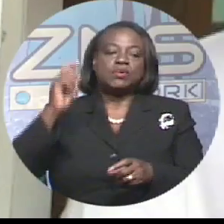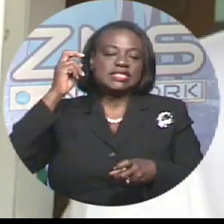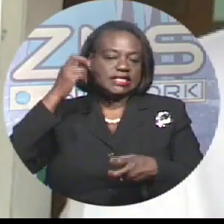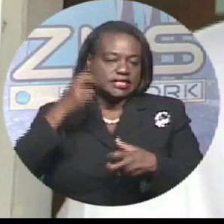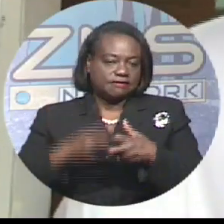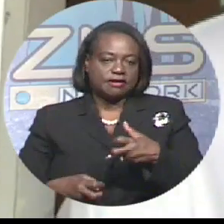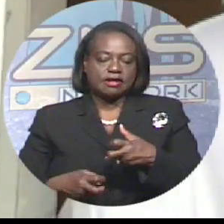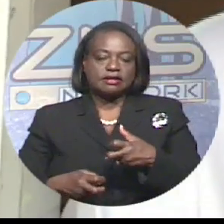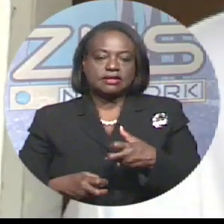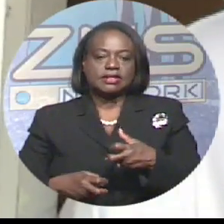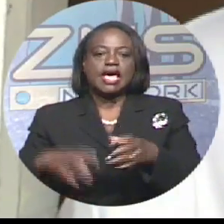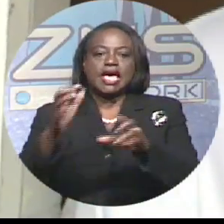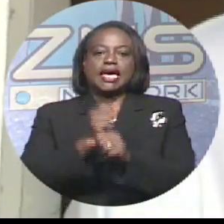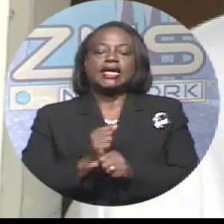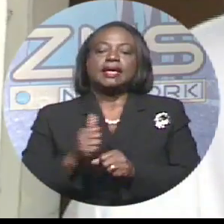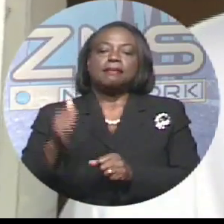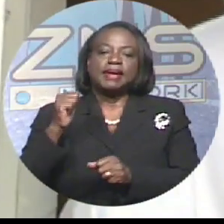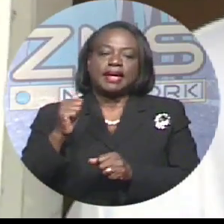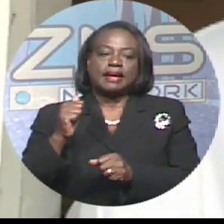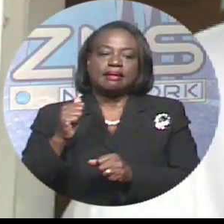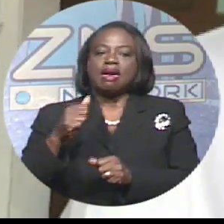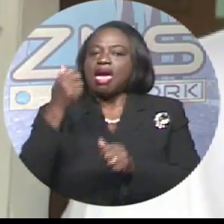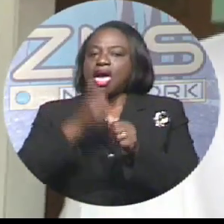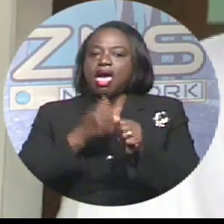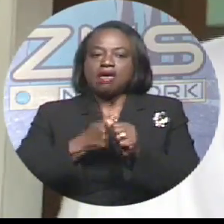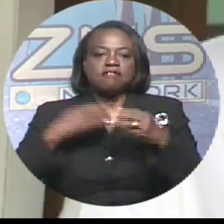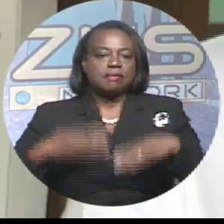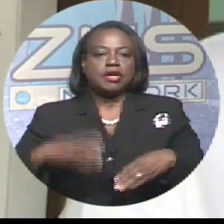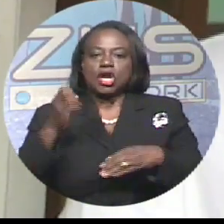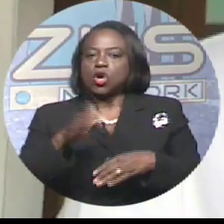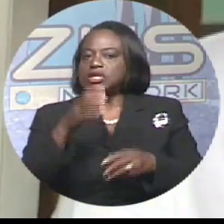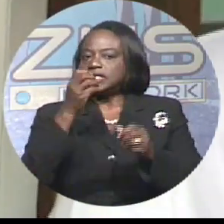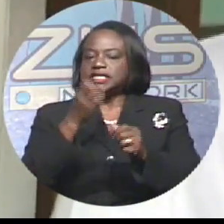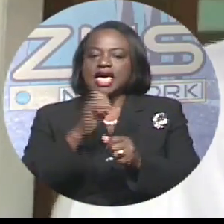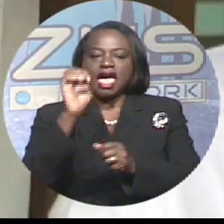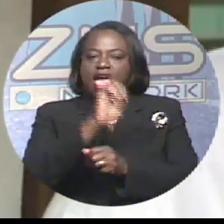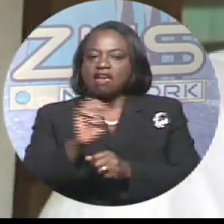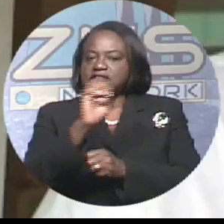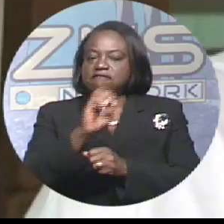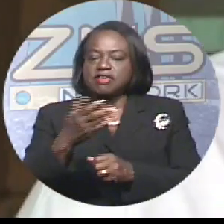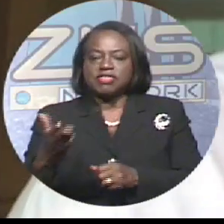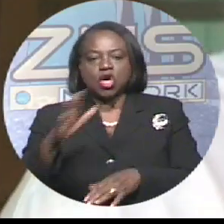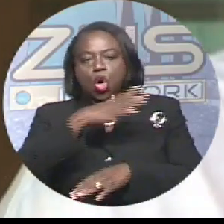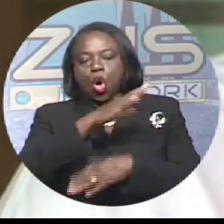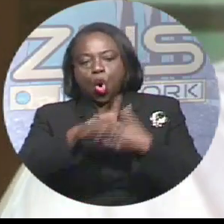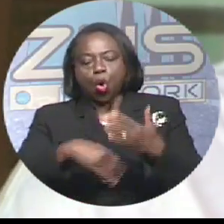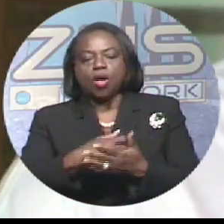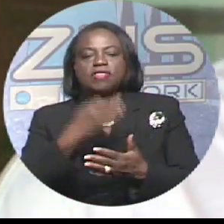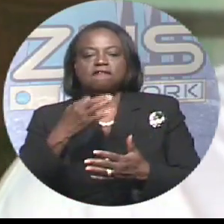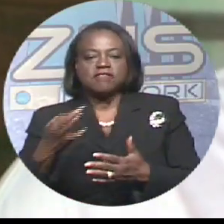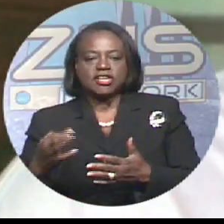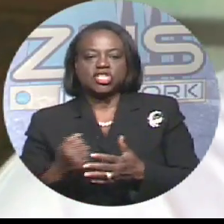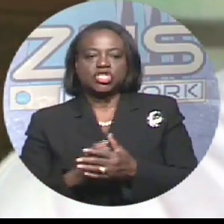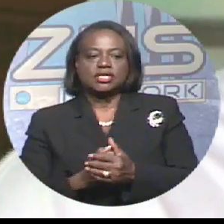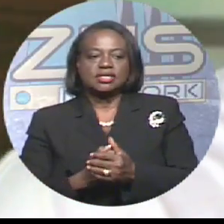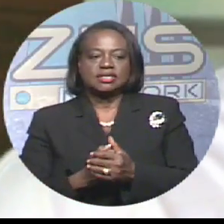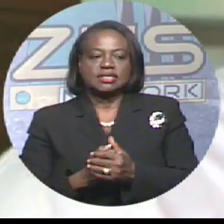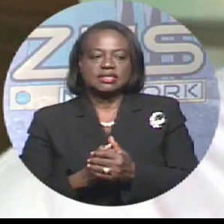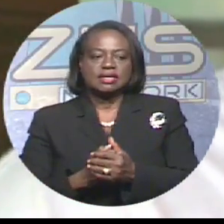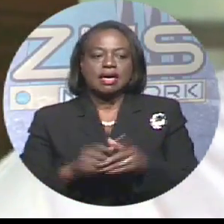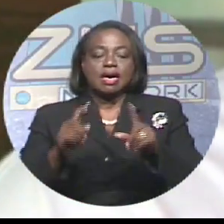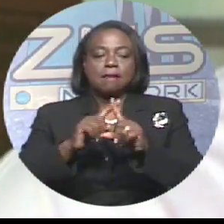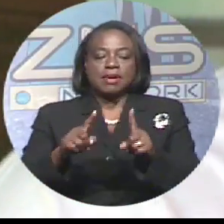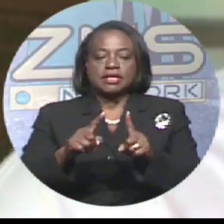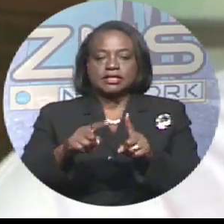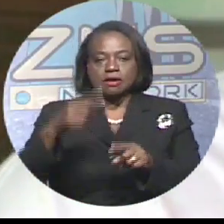back. Everybody lost just about everything, all the furnitures and stuff like that. But